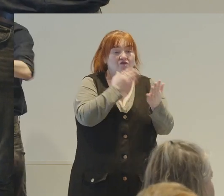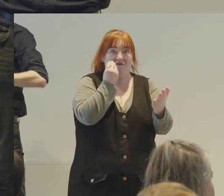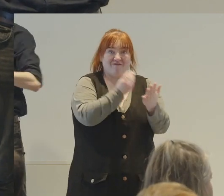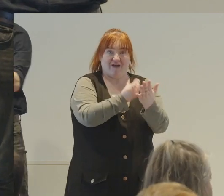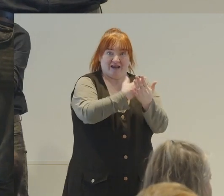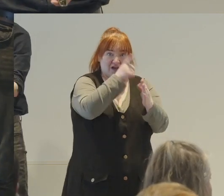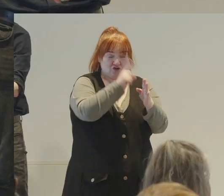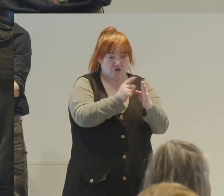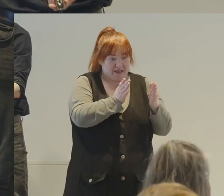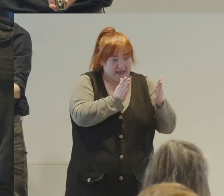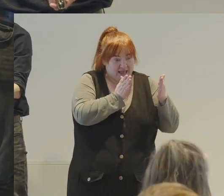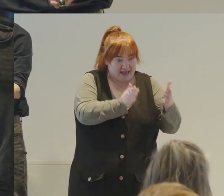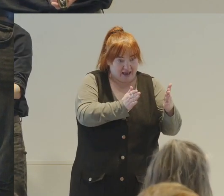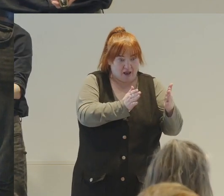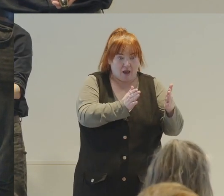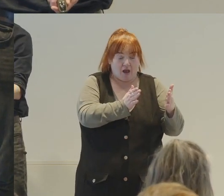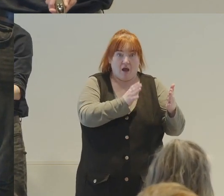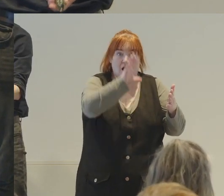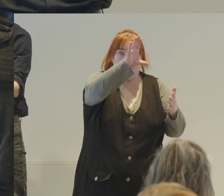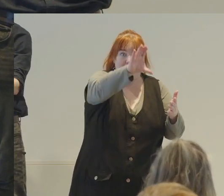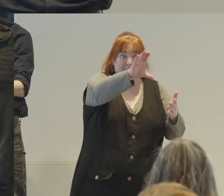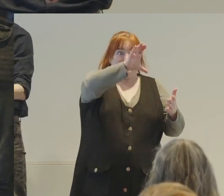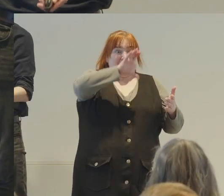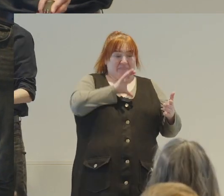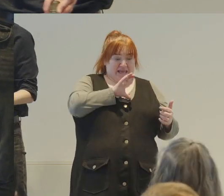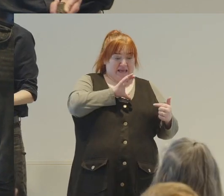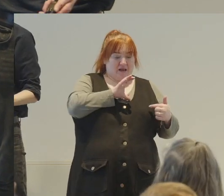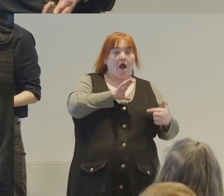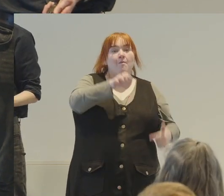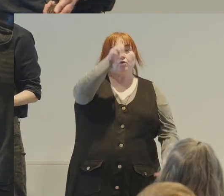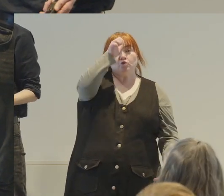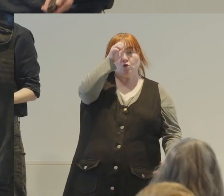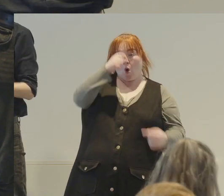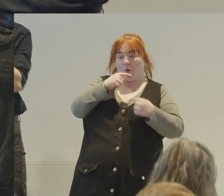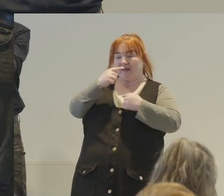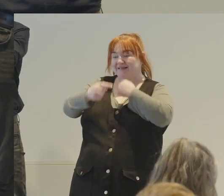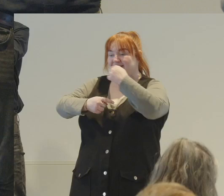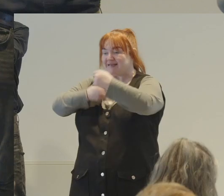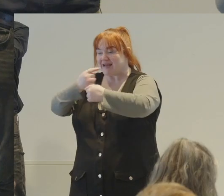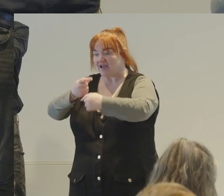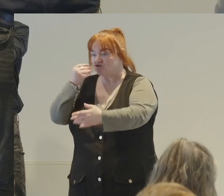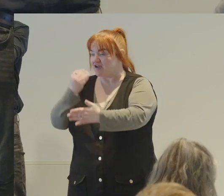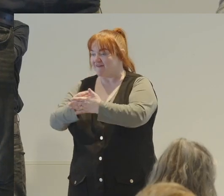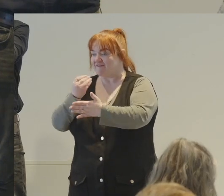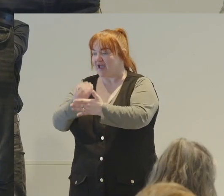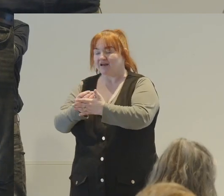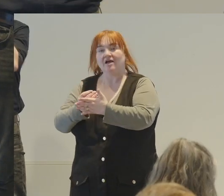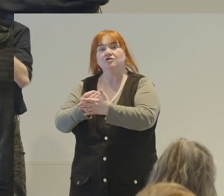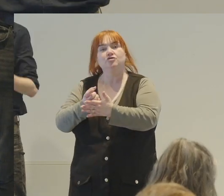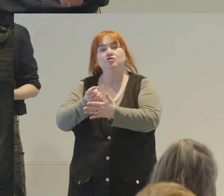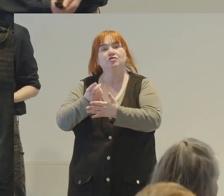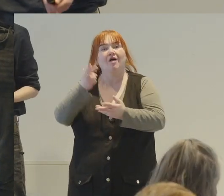following, again, you can make that argument to the job centre, you know what I mean, and do the spread out the payments.